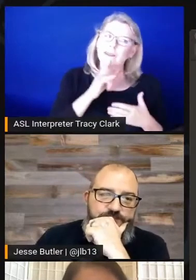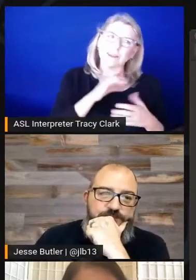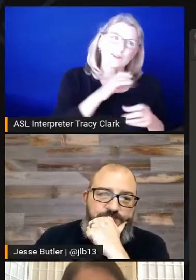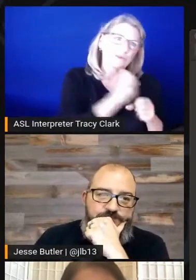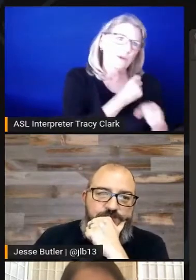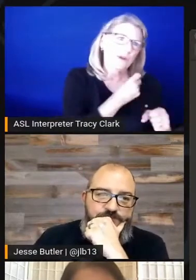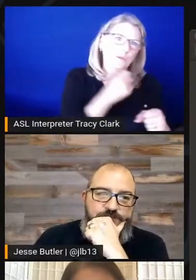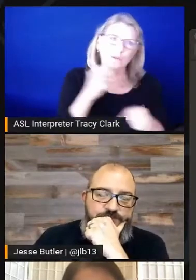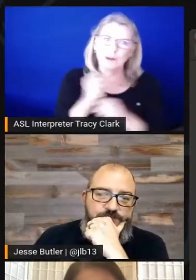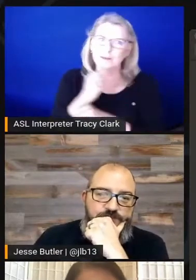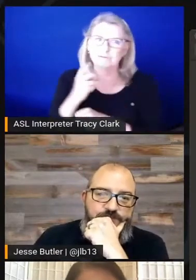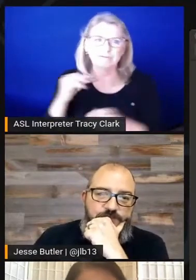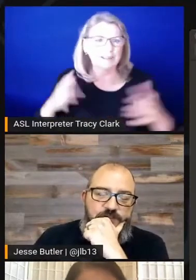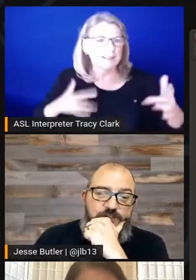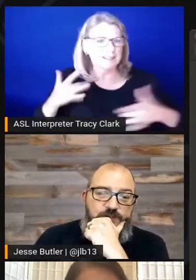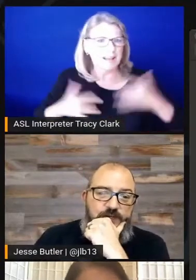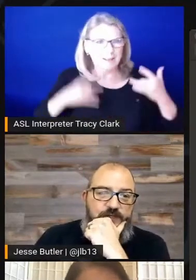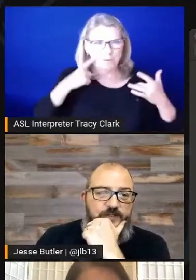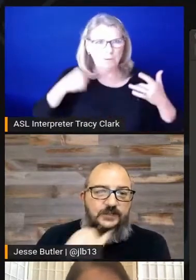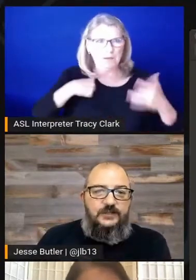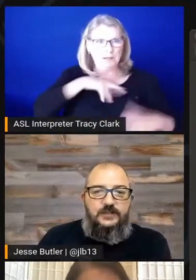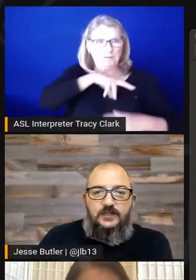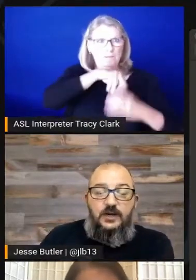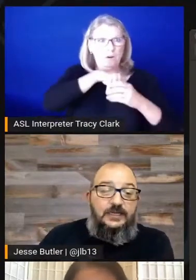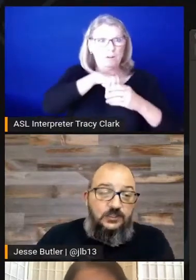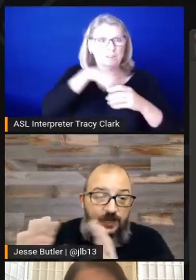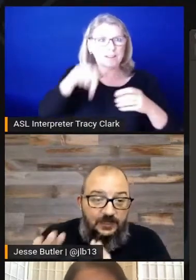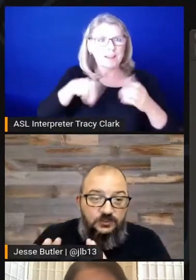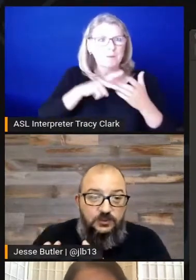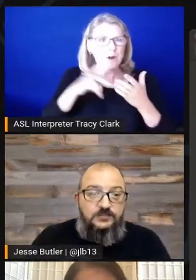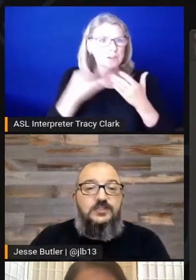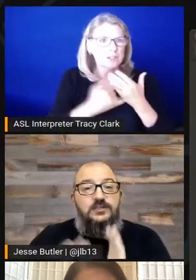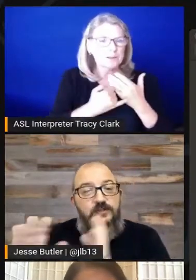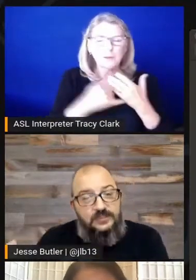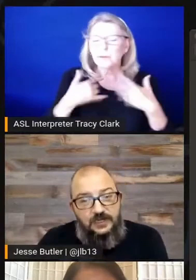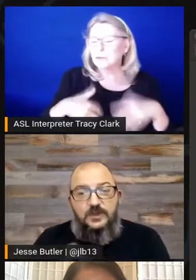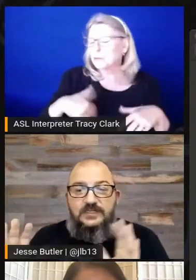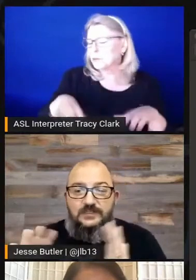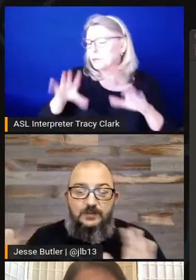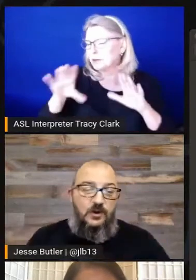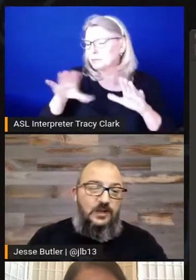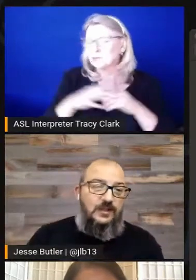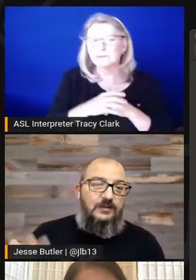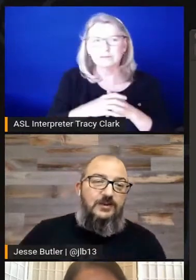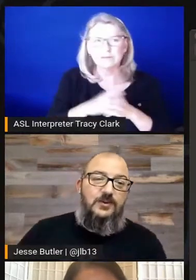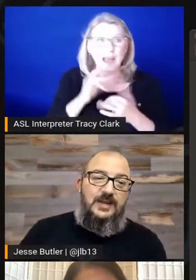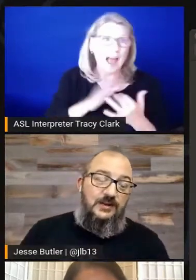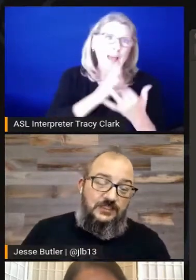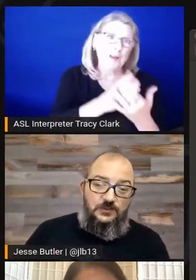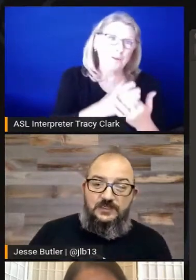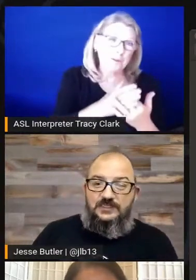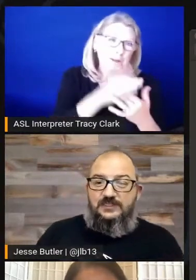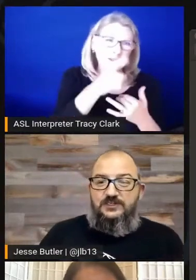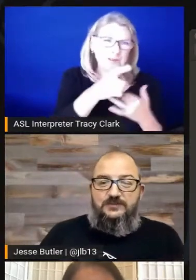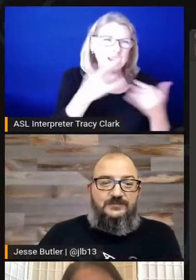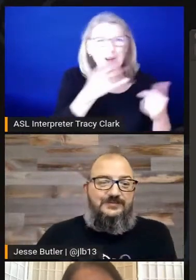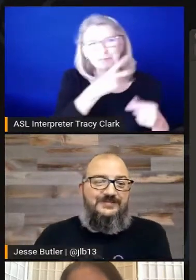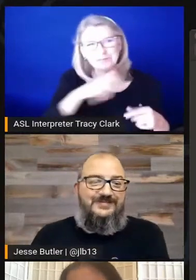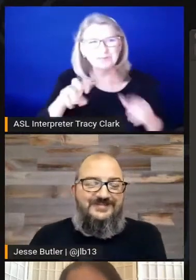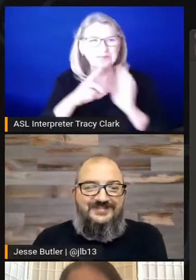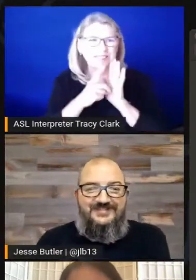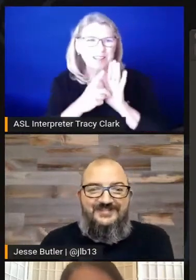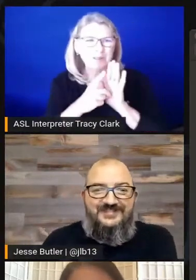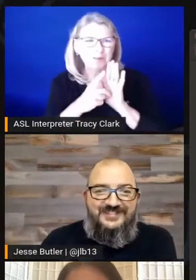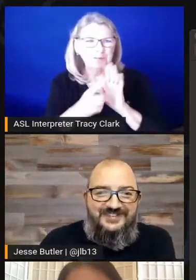in. That's great. All right, so I interrupted your segue to demo. I'll be quiet now because I want to see it too.